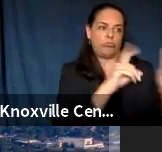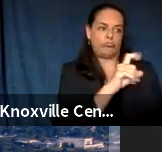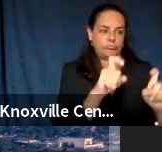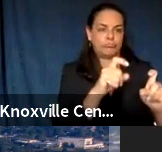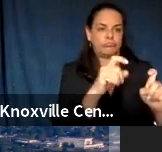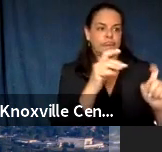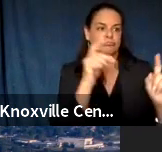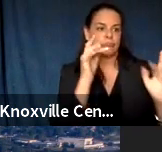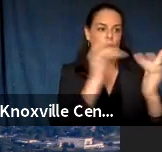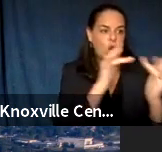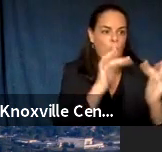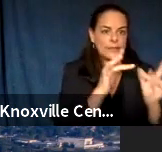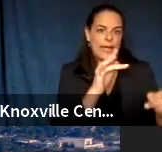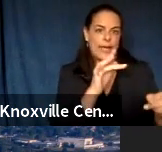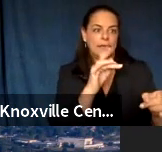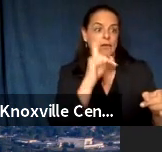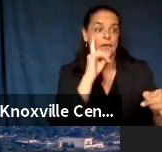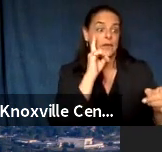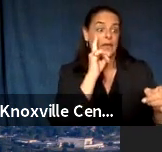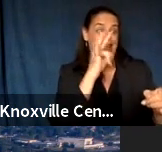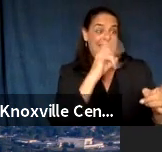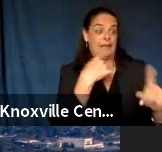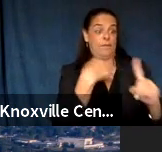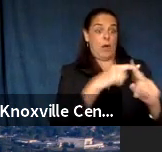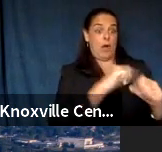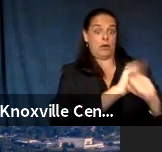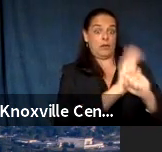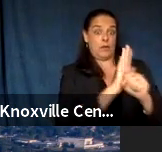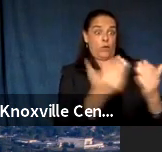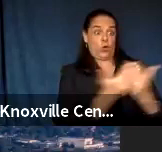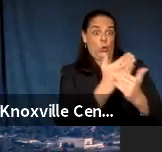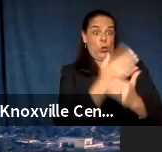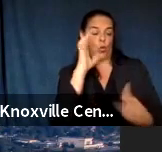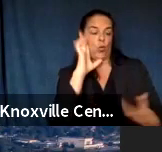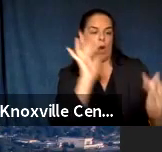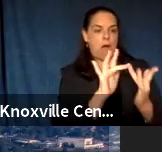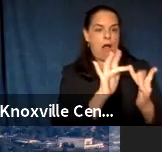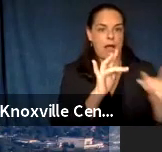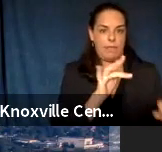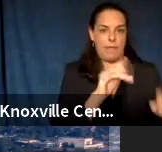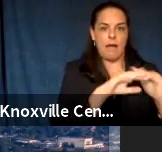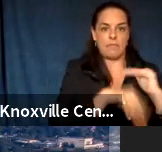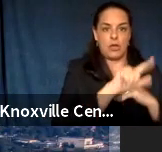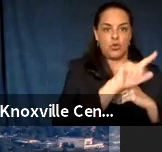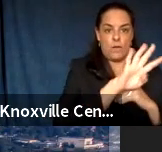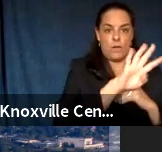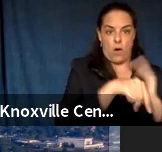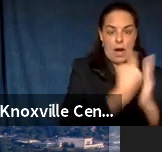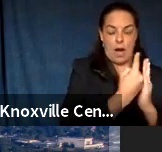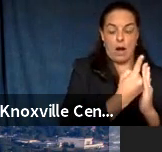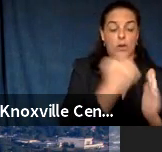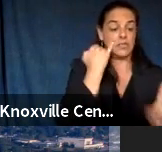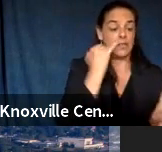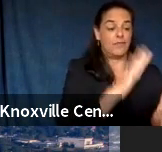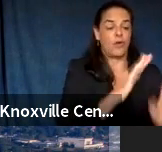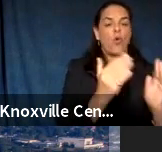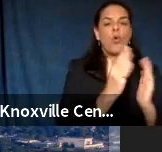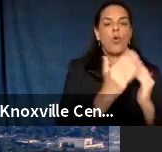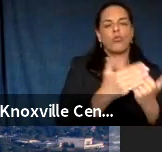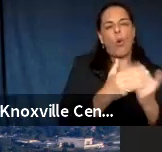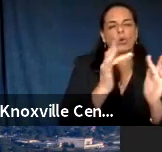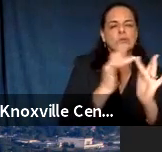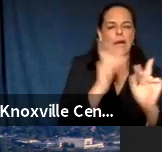benchmark, we aim to initiate investigations for new cases within 24 hours and close contacts within 48 hours. We have